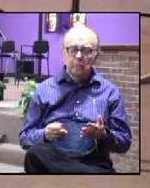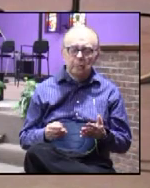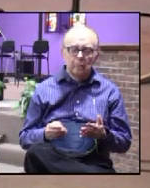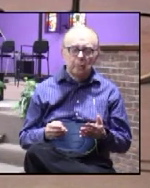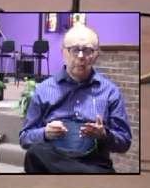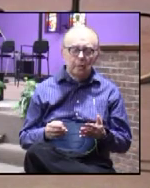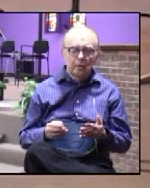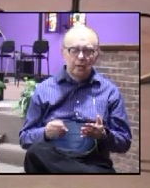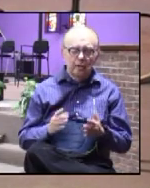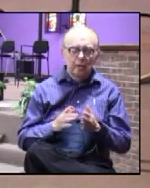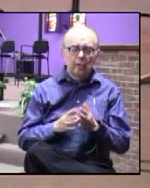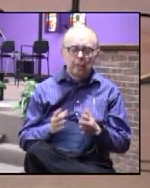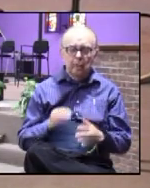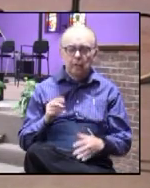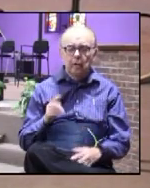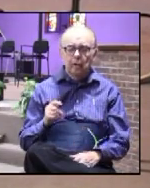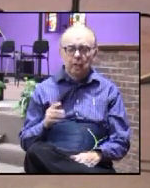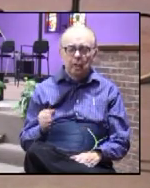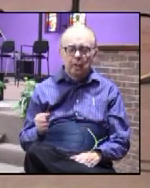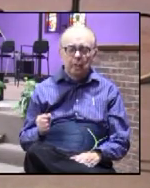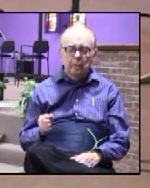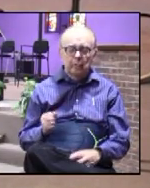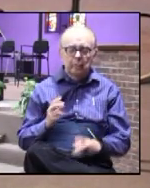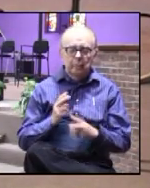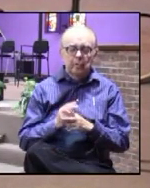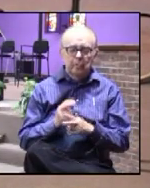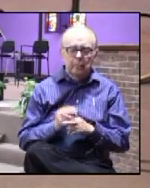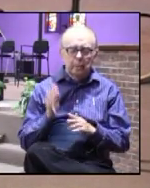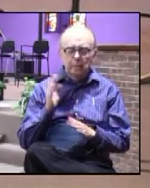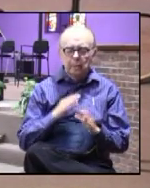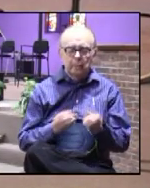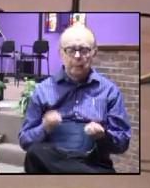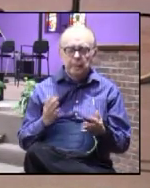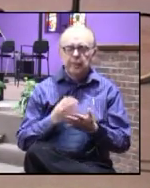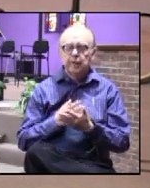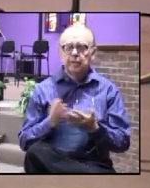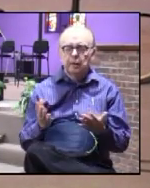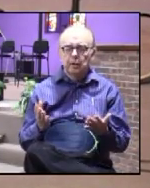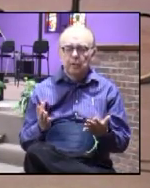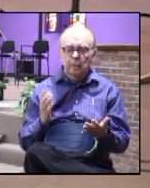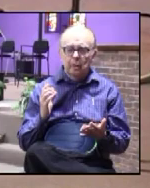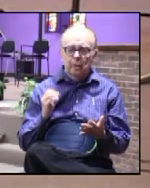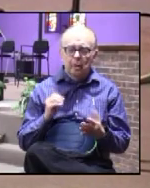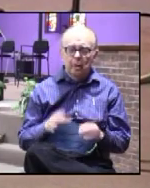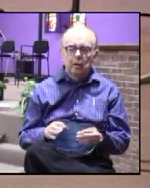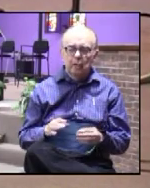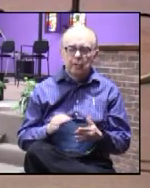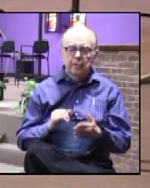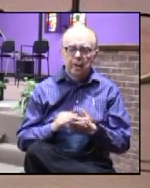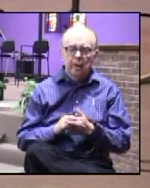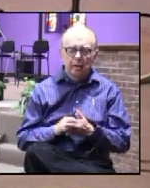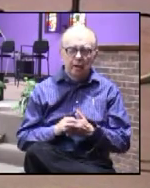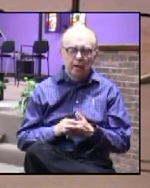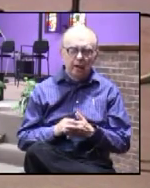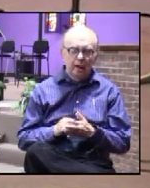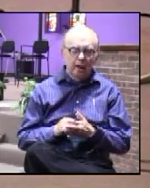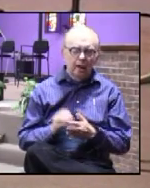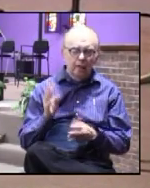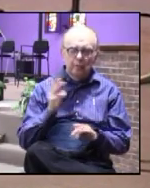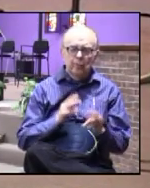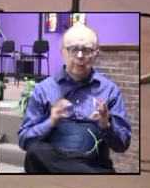Or Jesus said, Martha, you are careful and troubled by many things. You've lost it. You're